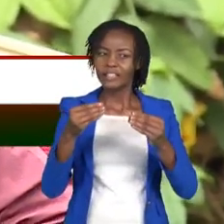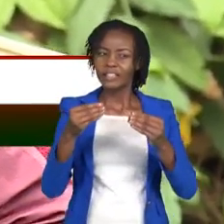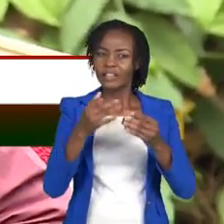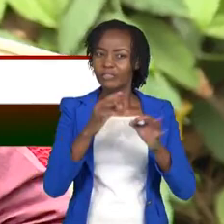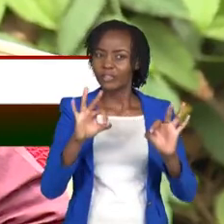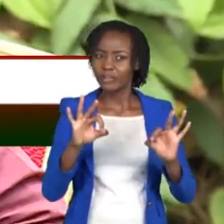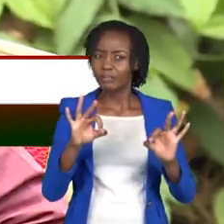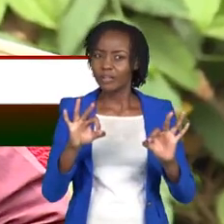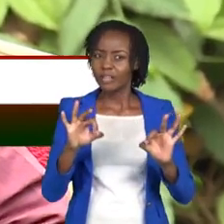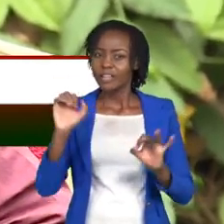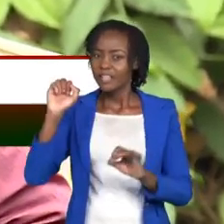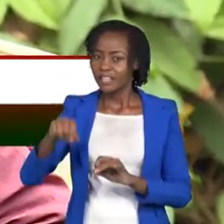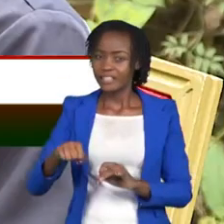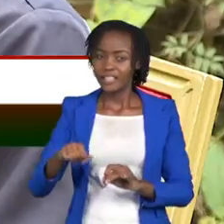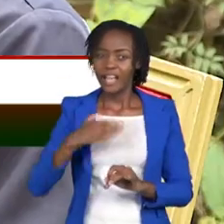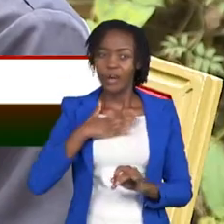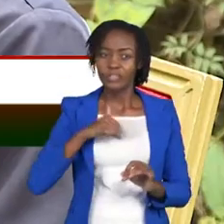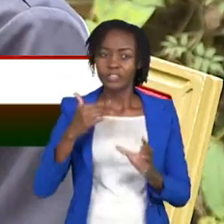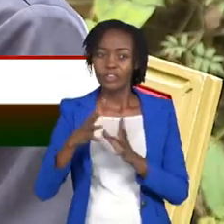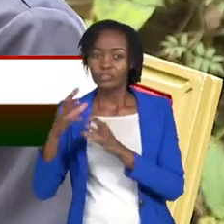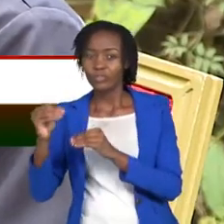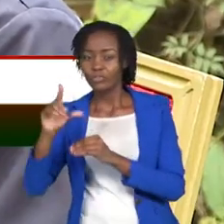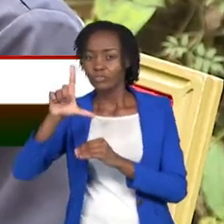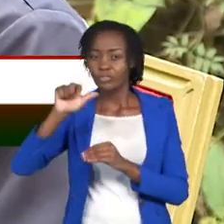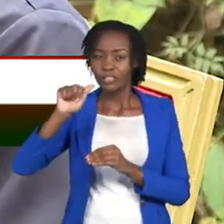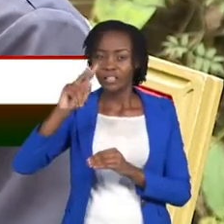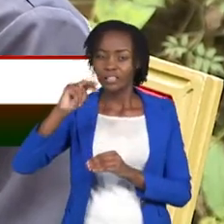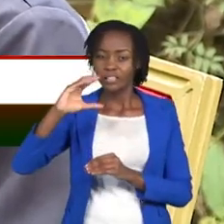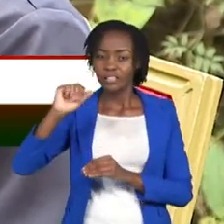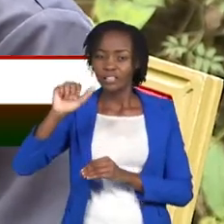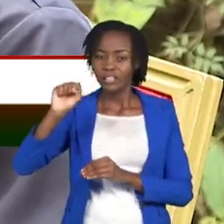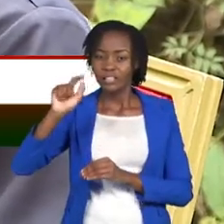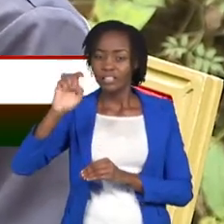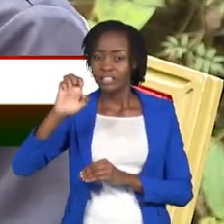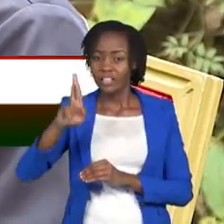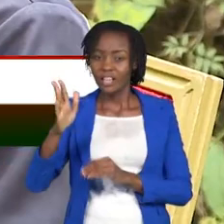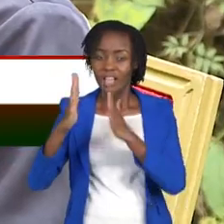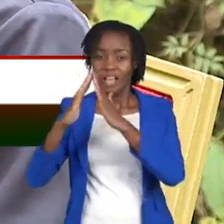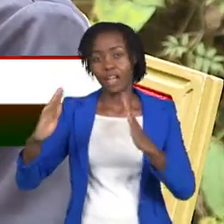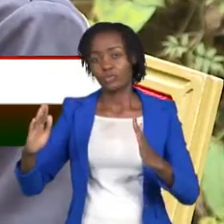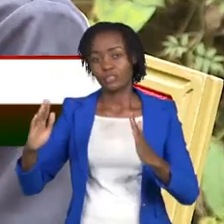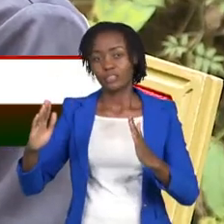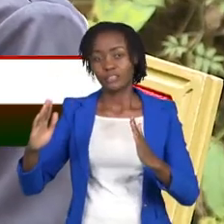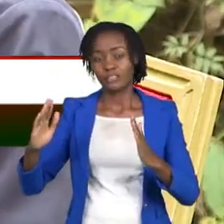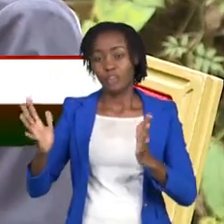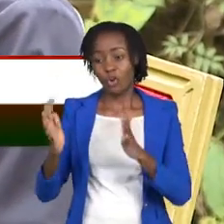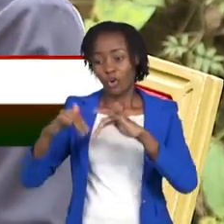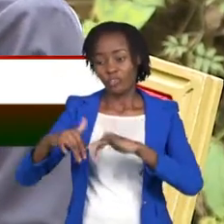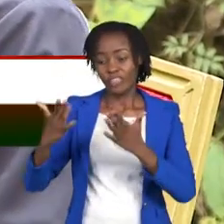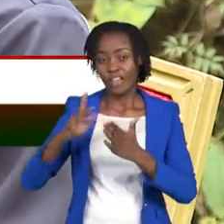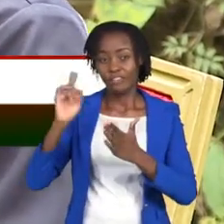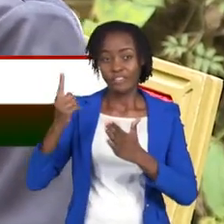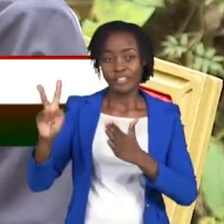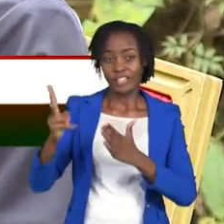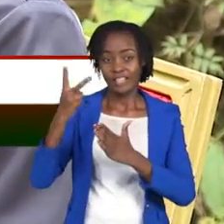course. We went to Lancaster twice. Yeah. There was the first Lancaster House Conference and the second Lancaster House Conference, where we sent a couple